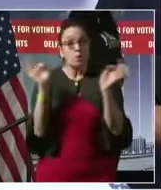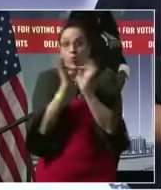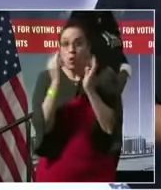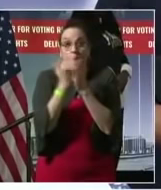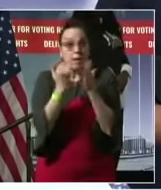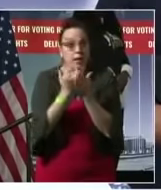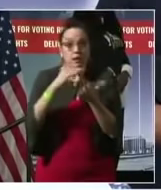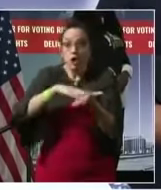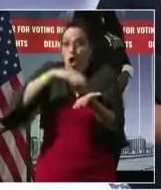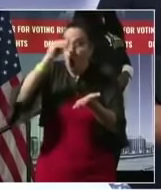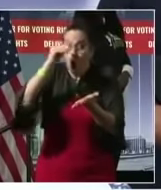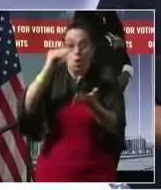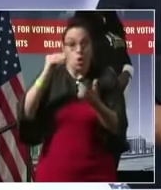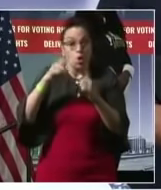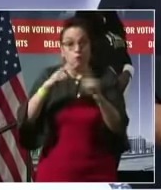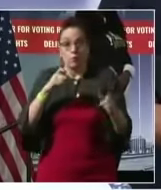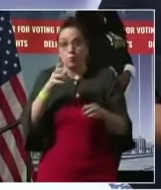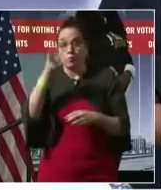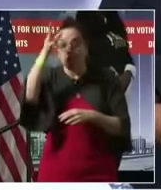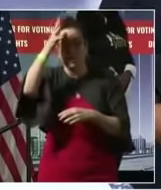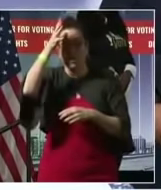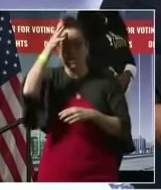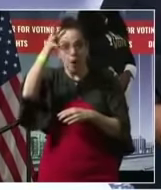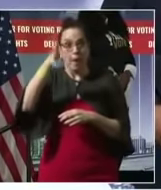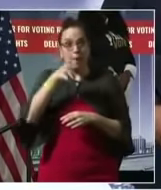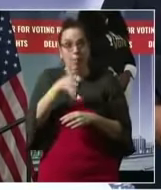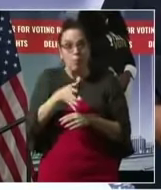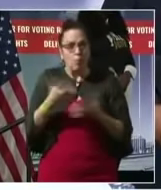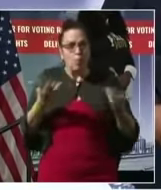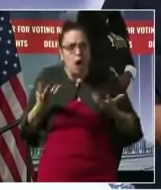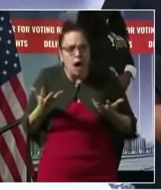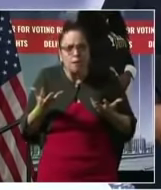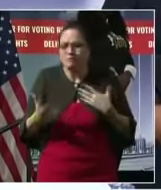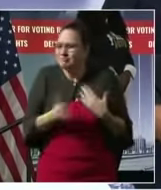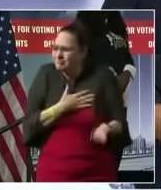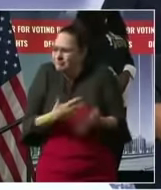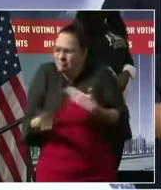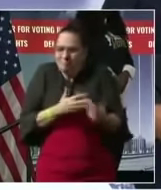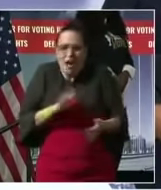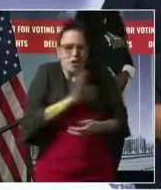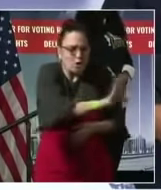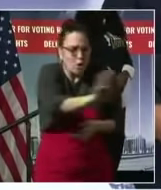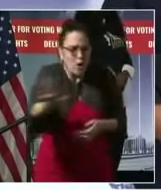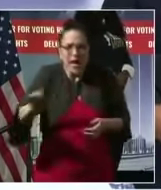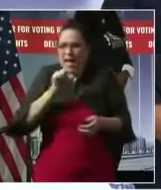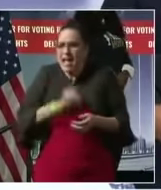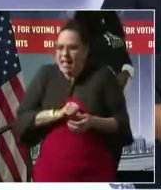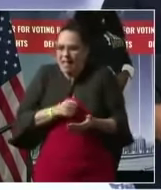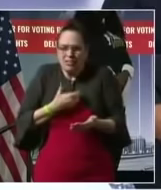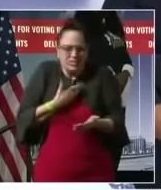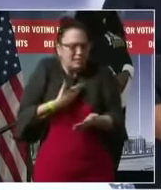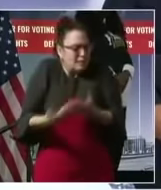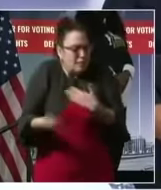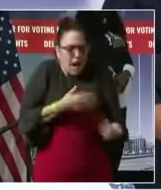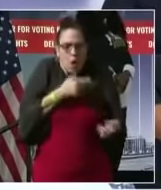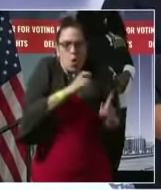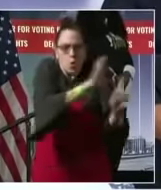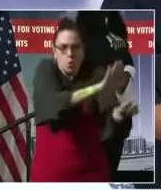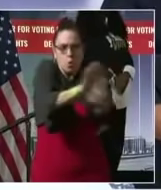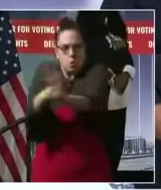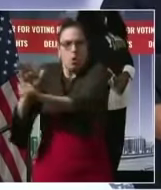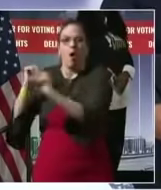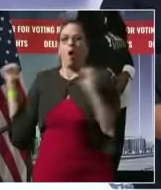from my grandparents is that no matter how old you are, no matter who you are, all of us can